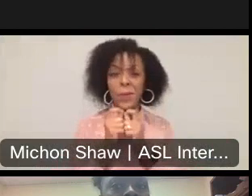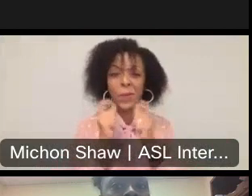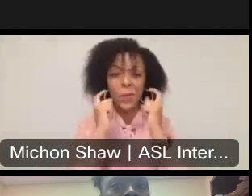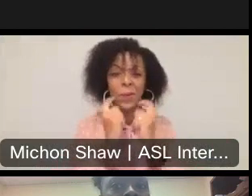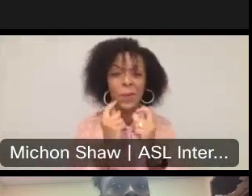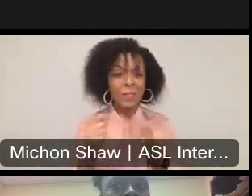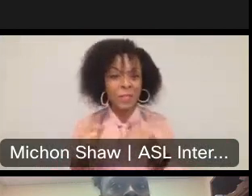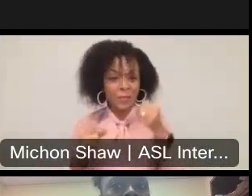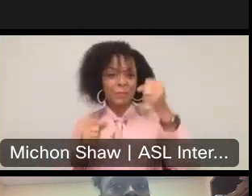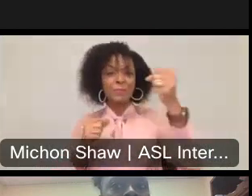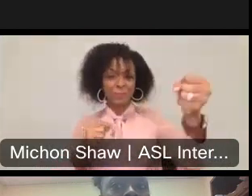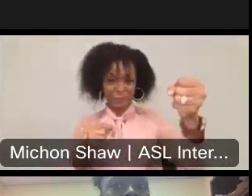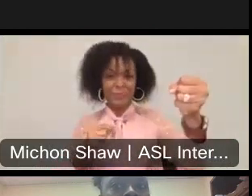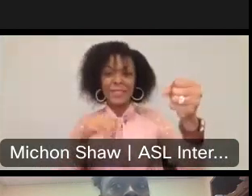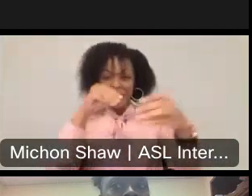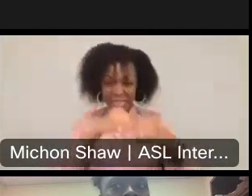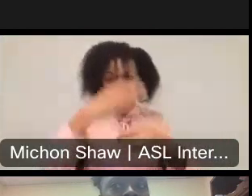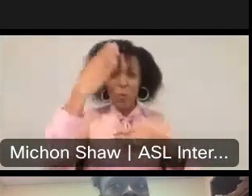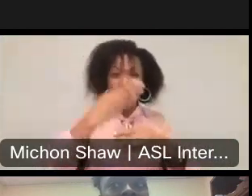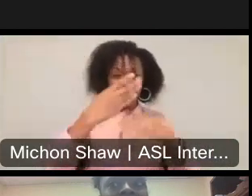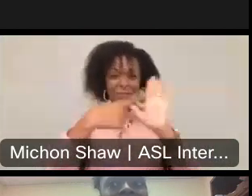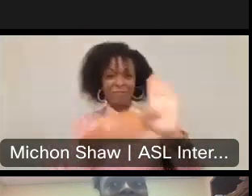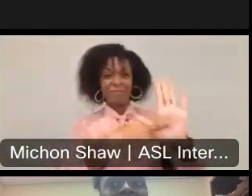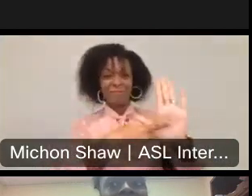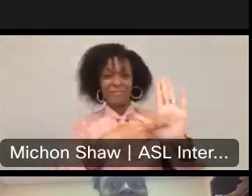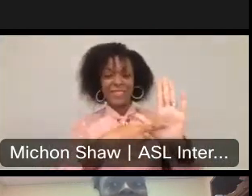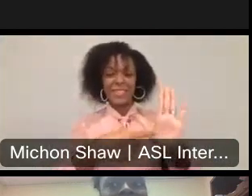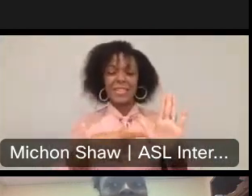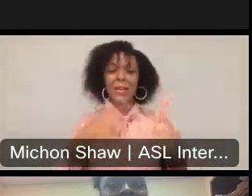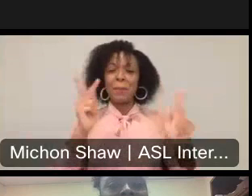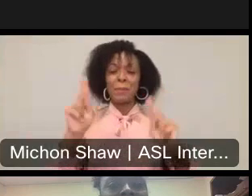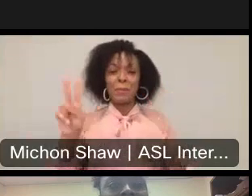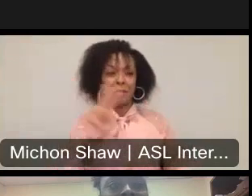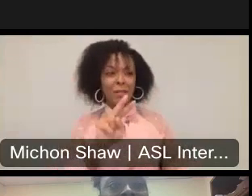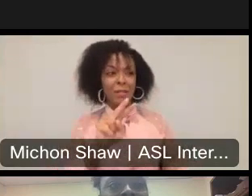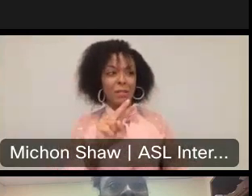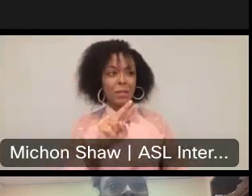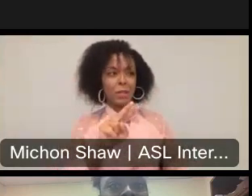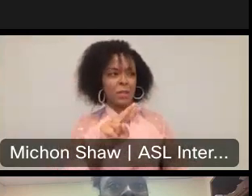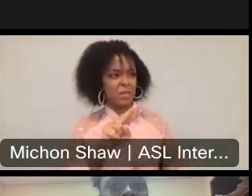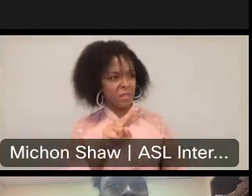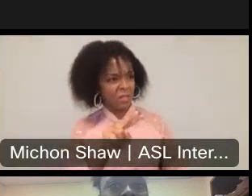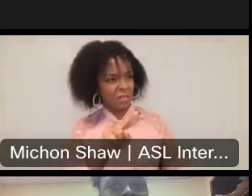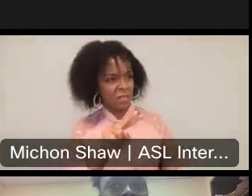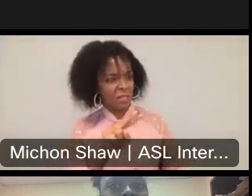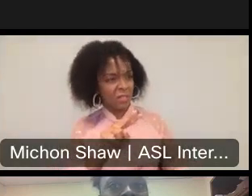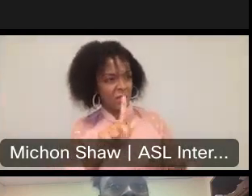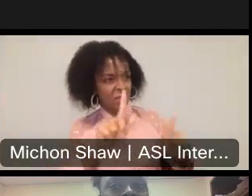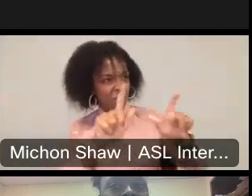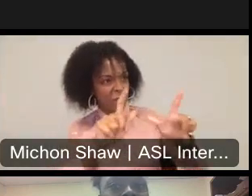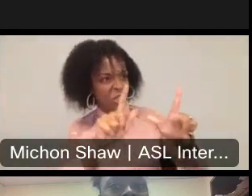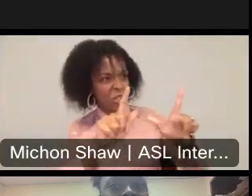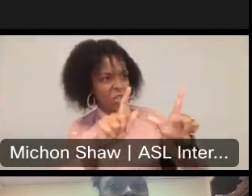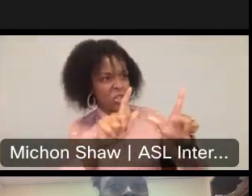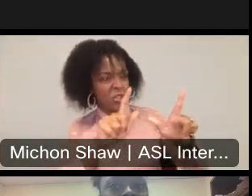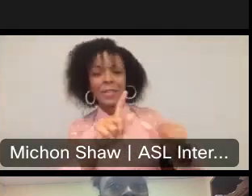talk, sometimes it's a crazy talk. And then sometimes a lot of people just stop and take a picture of it. Some people point to it and shake